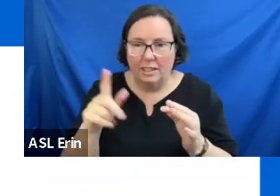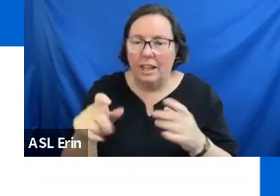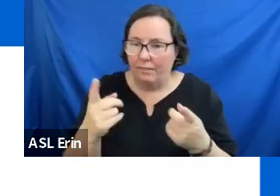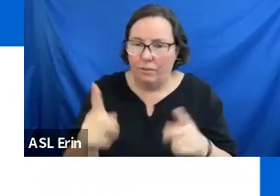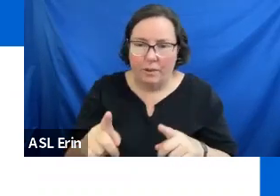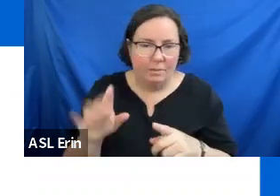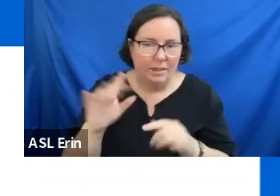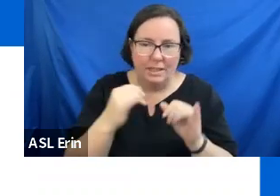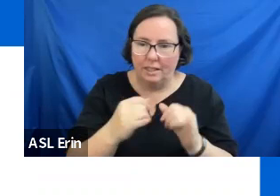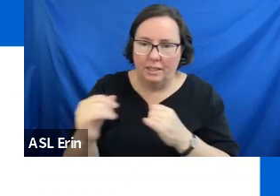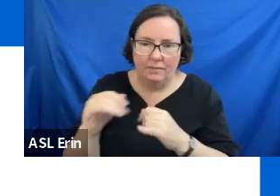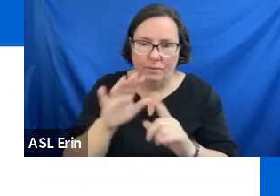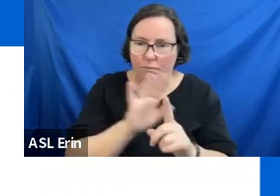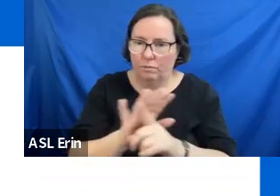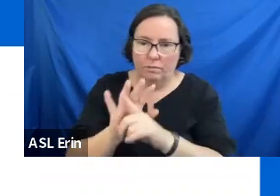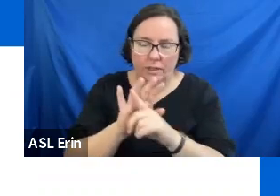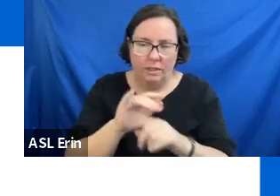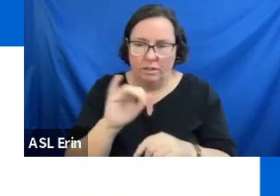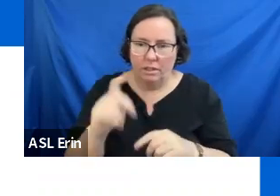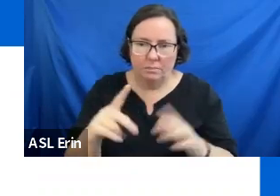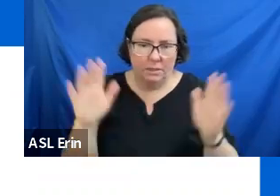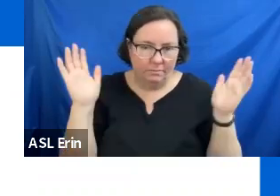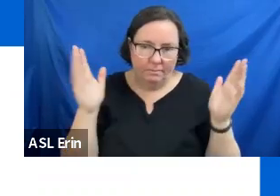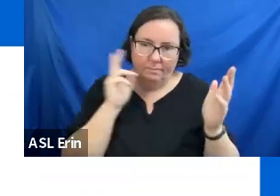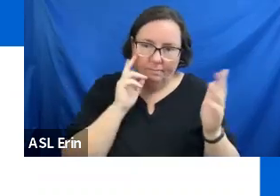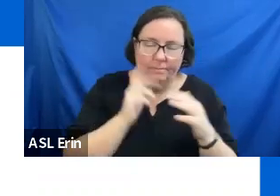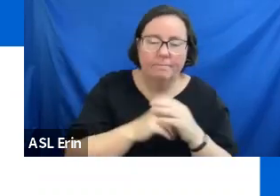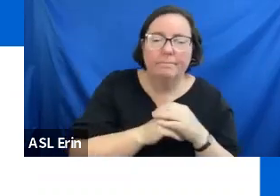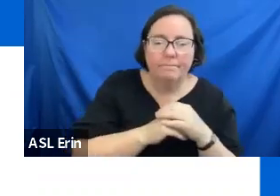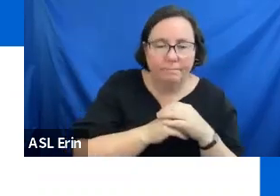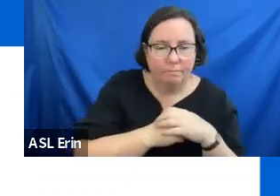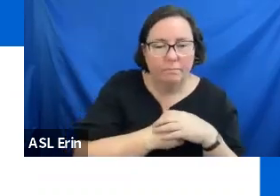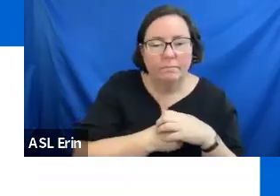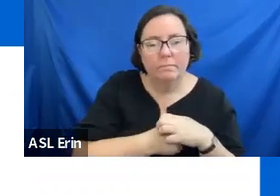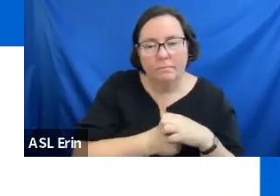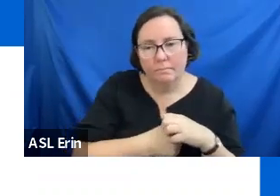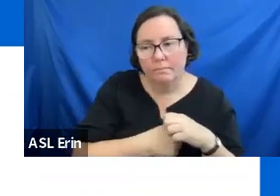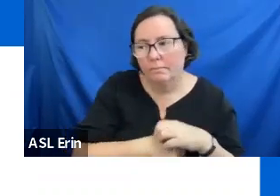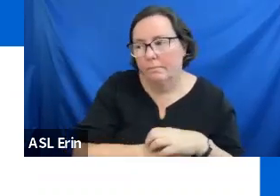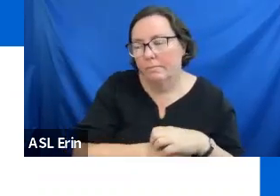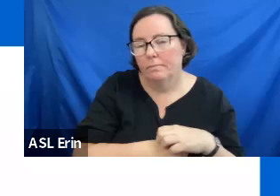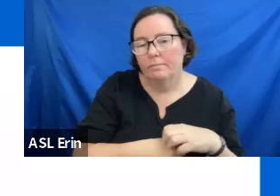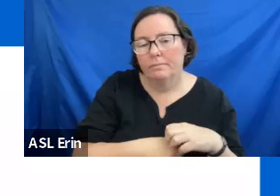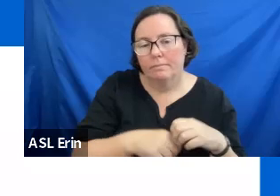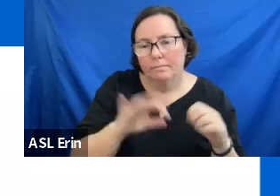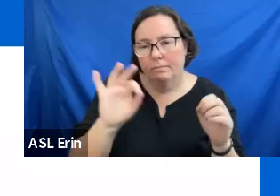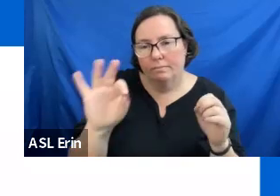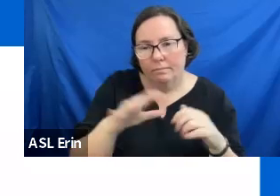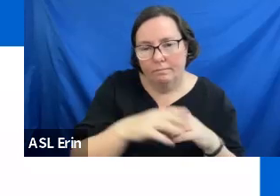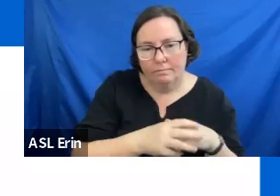be individualized per the student's IEP itself. Right? So I did just want to note that for the